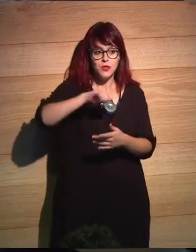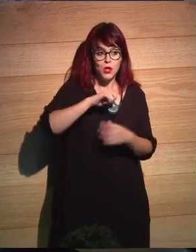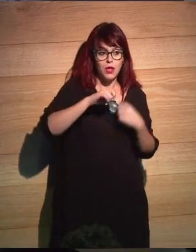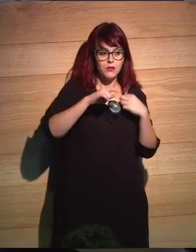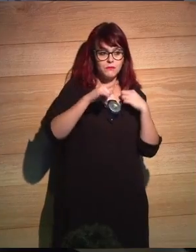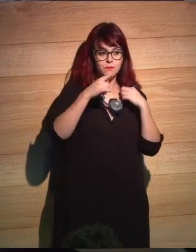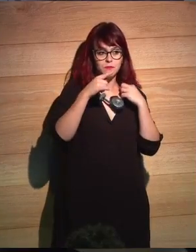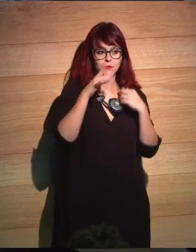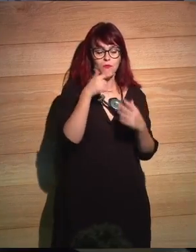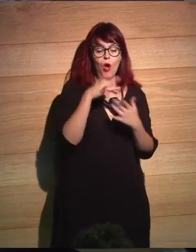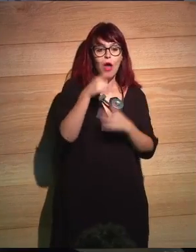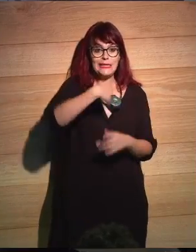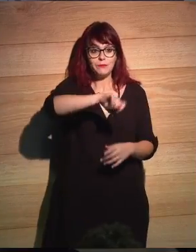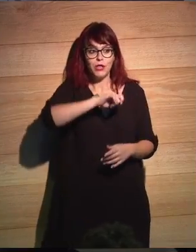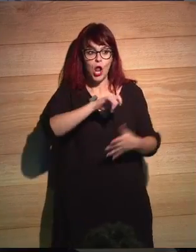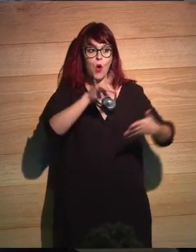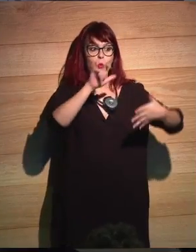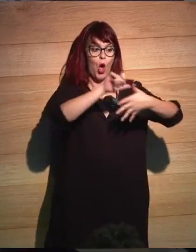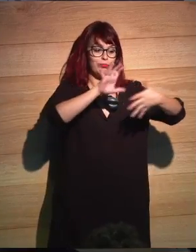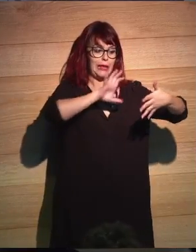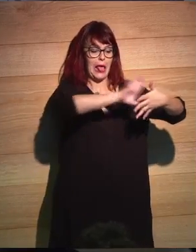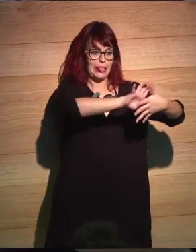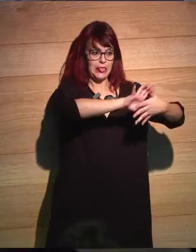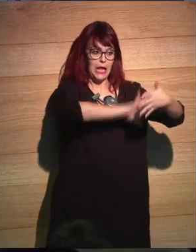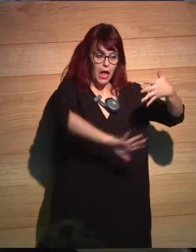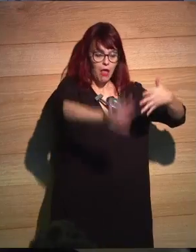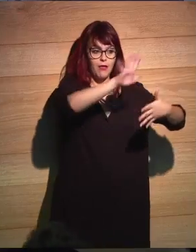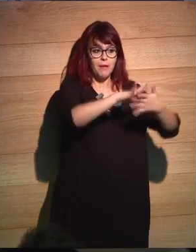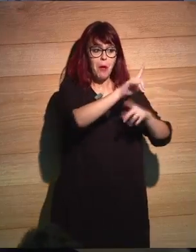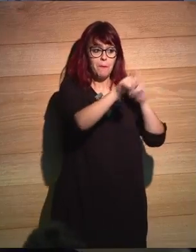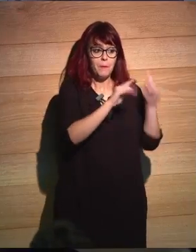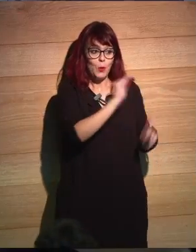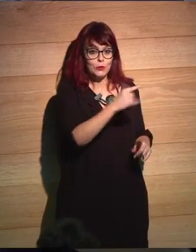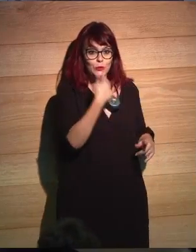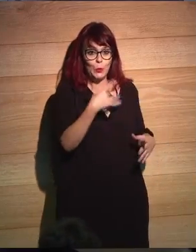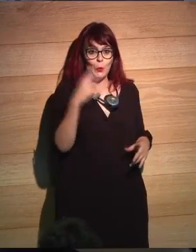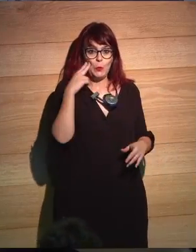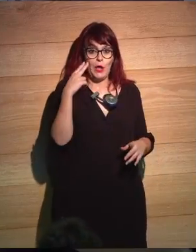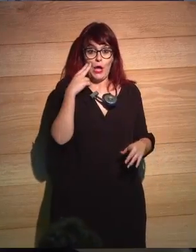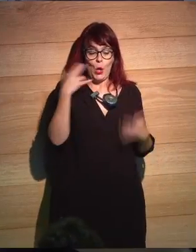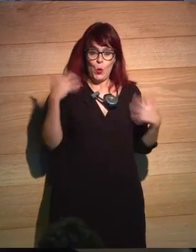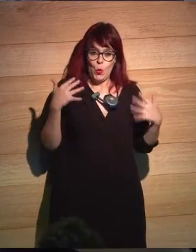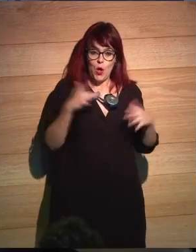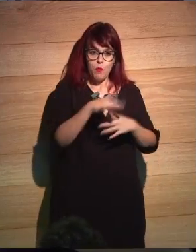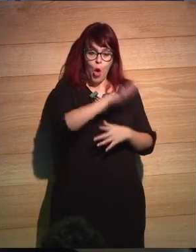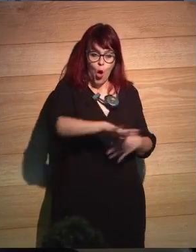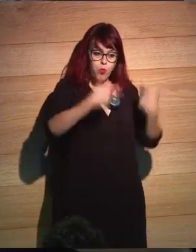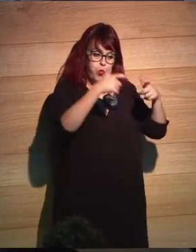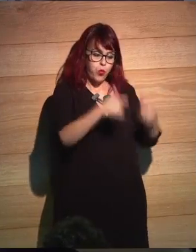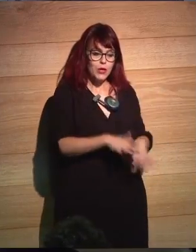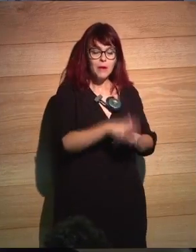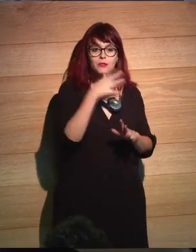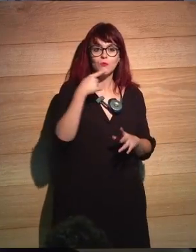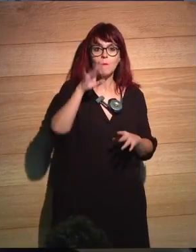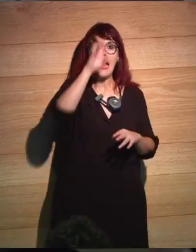Because I'm very worried about you being asked about Norwegian literature, you being asked about Spanish literature, and me asked